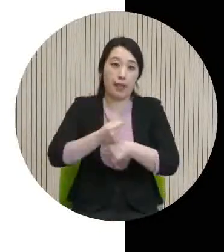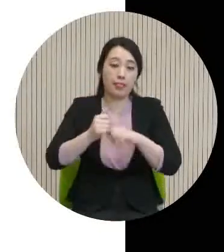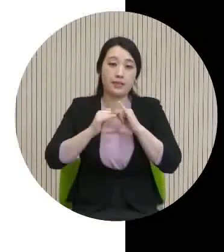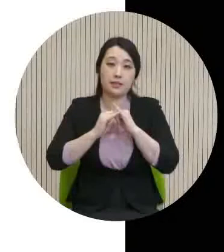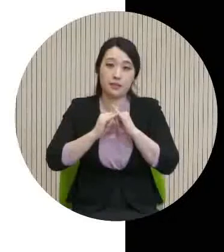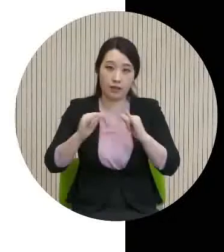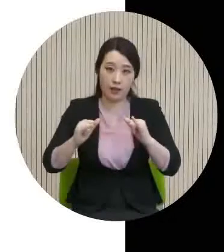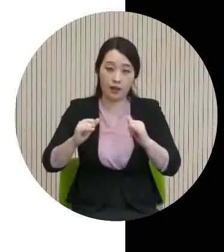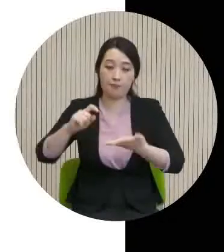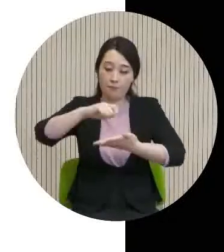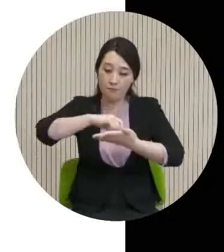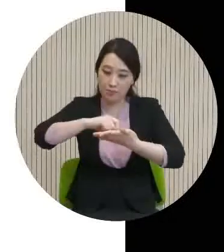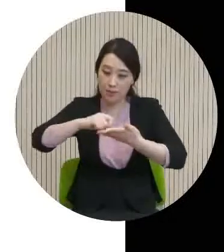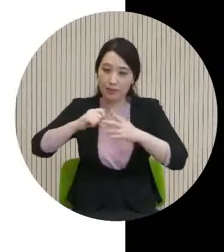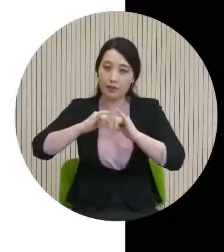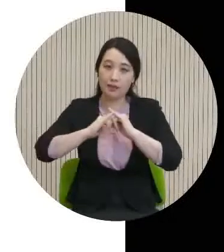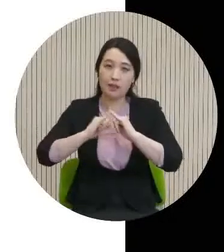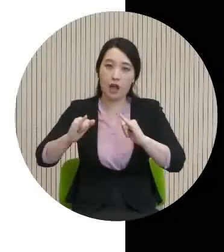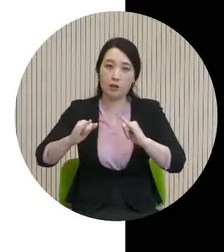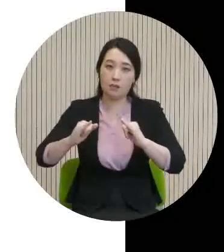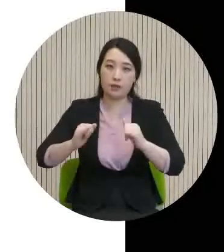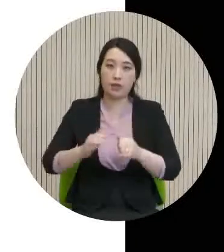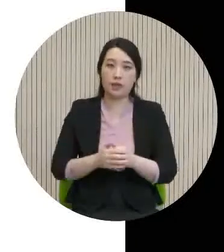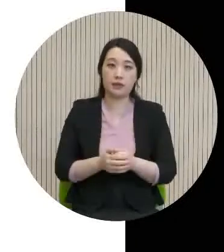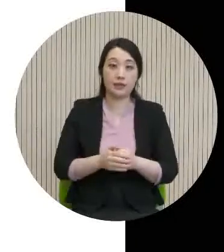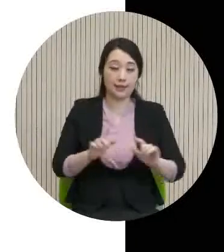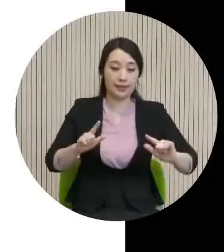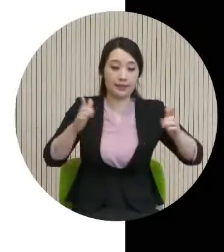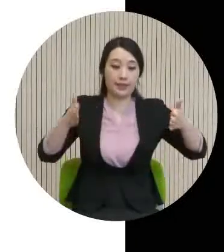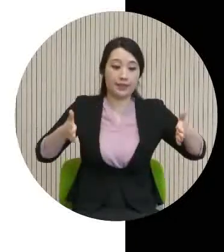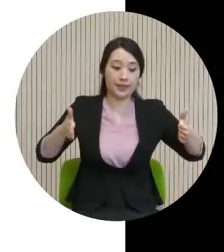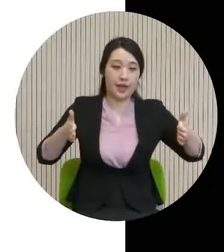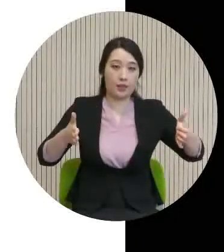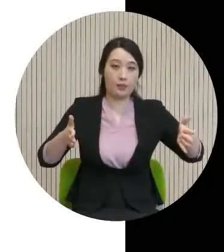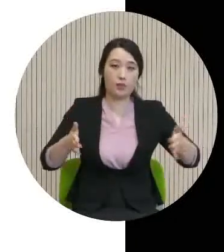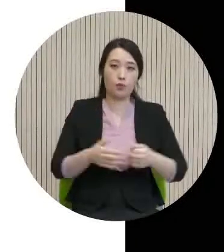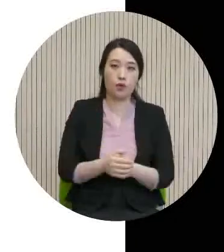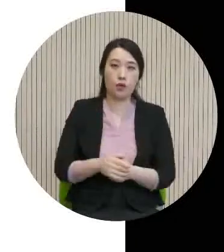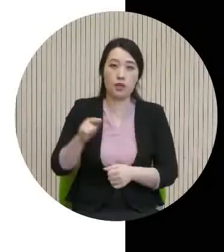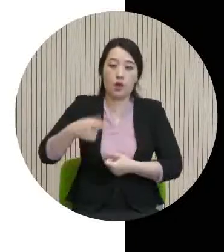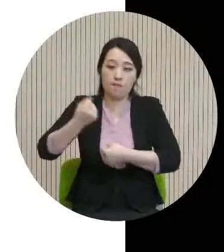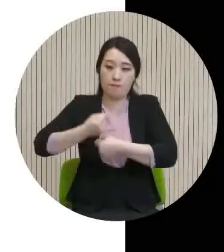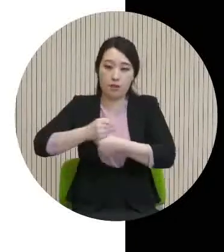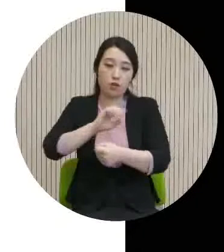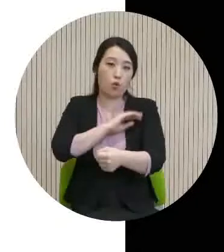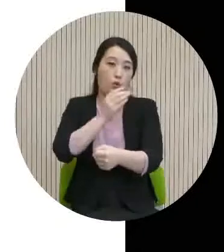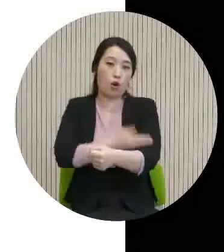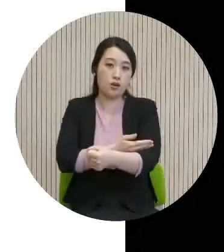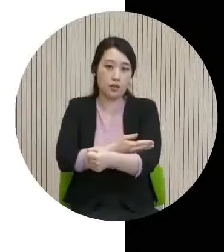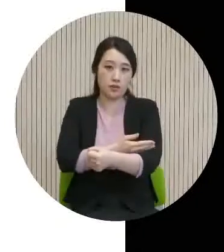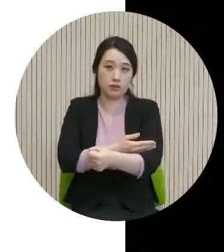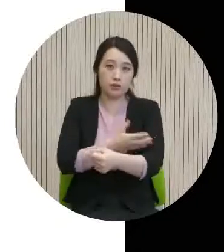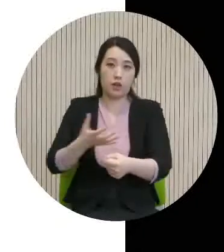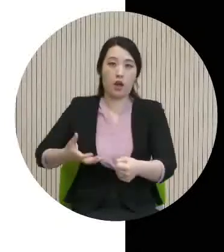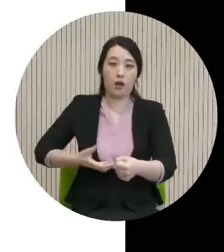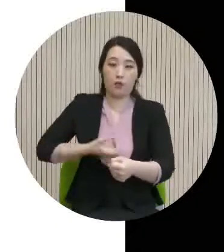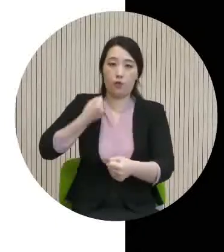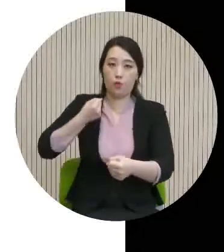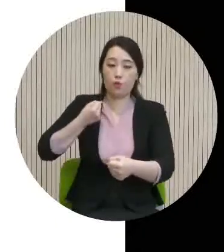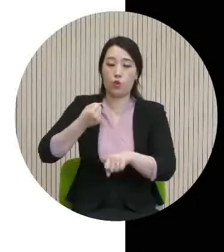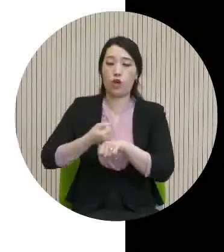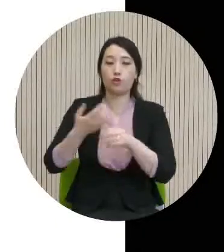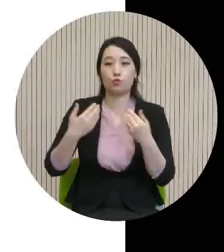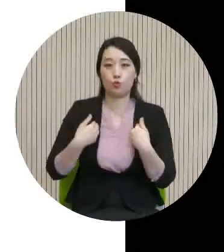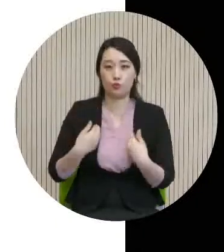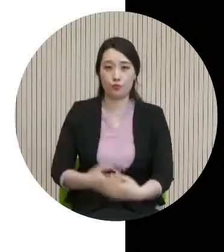a right for a certain period to exploit the works they have created. So on the left here, you see